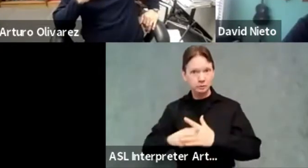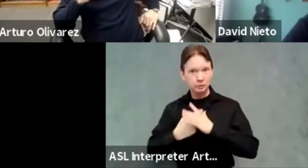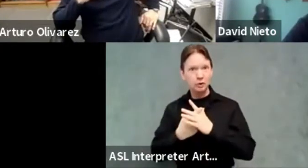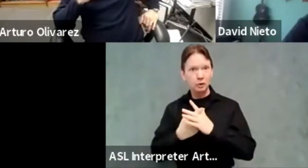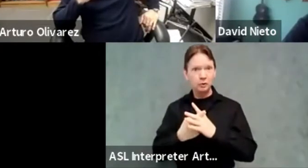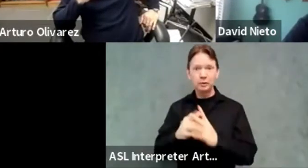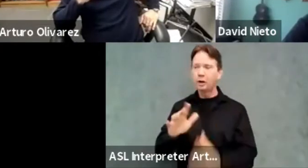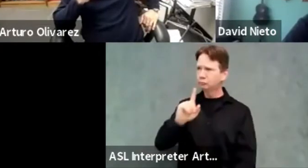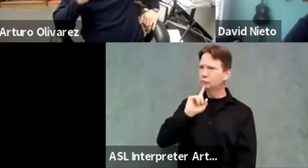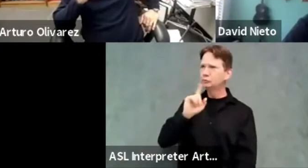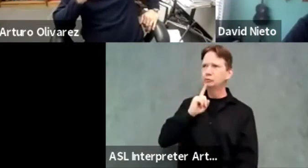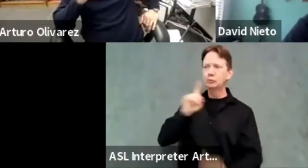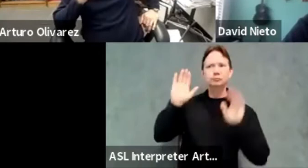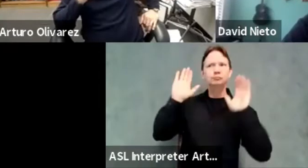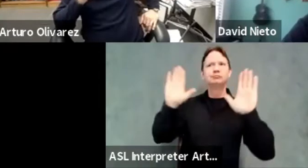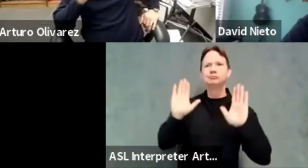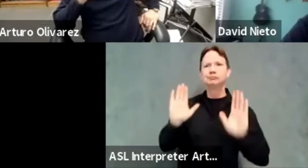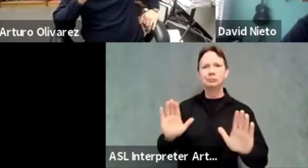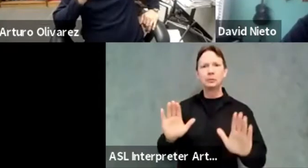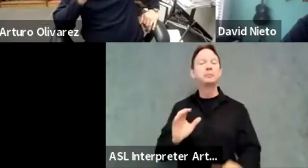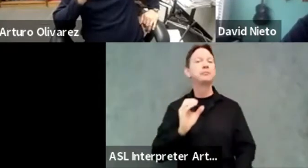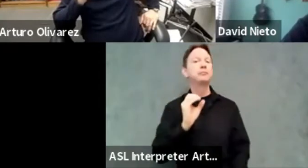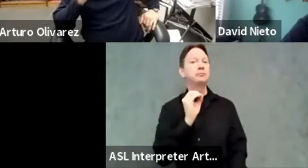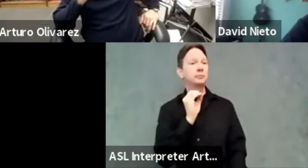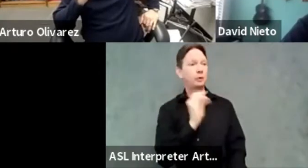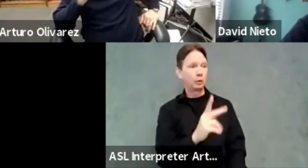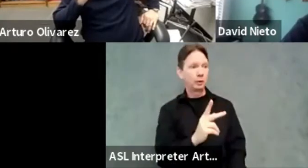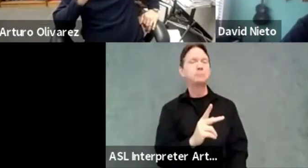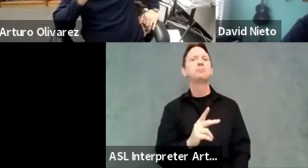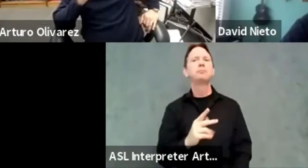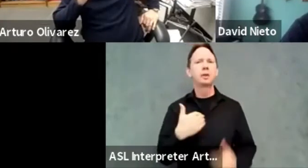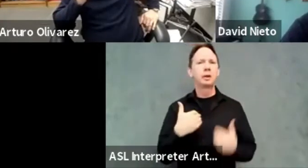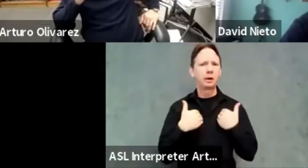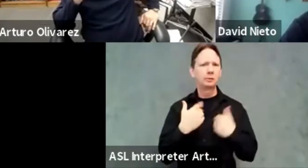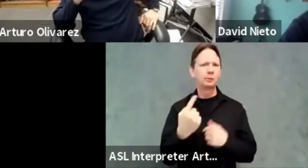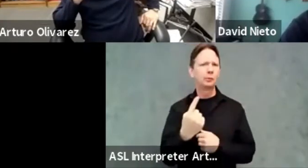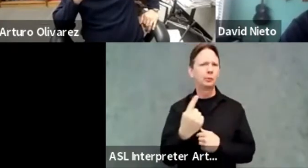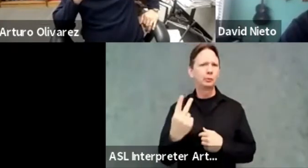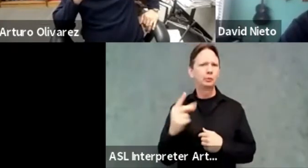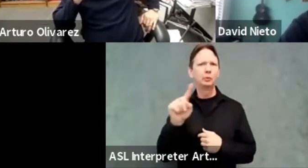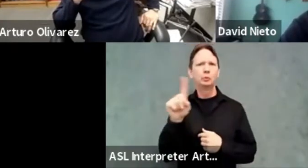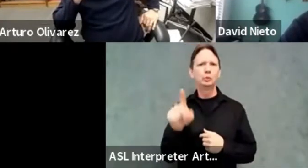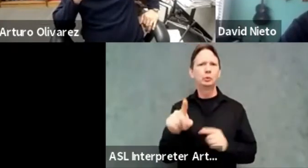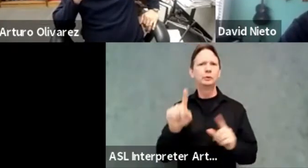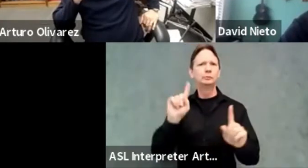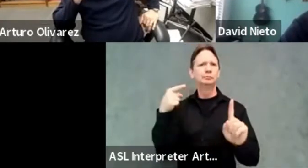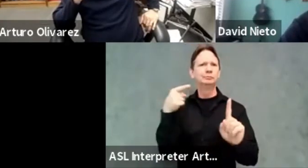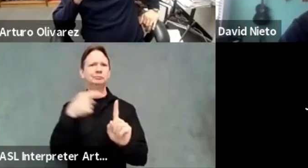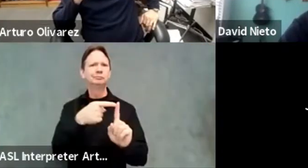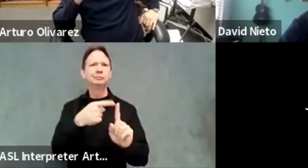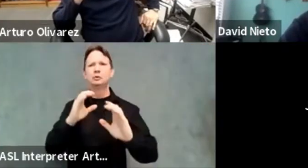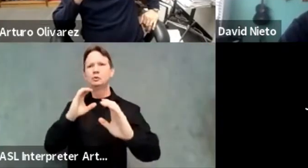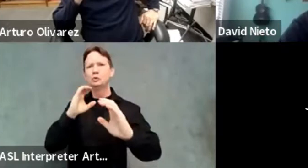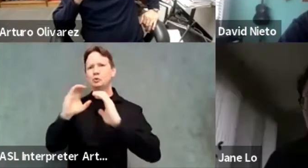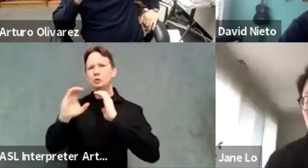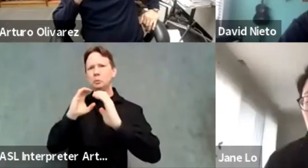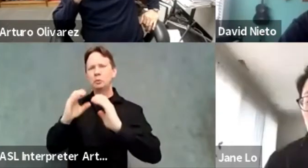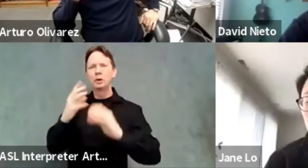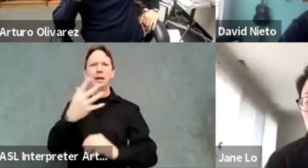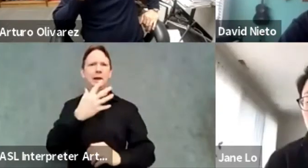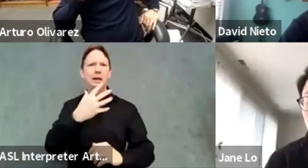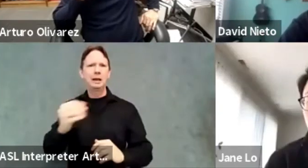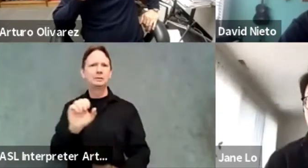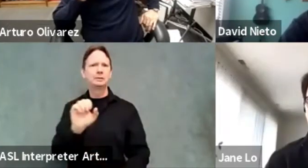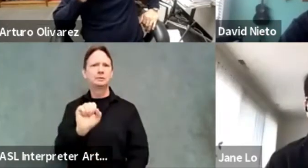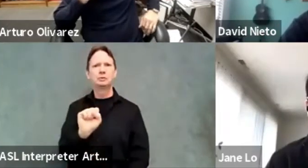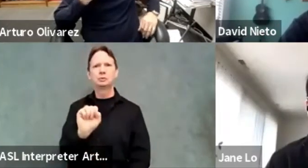Sure, it sounds great. Okay, so there were a couple of questions that were around communication and social media.